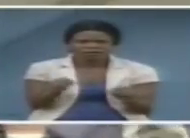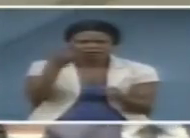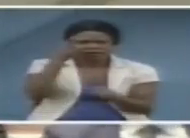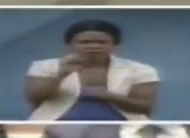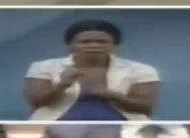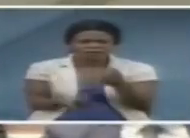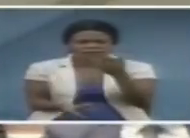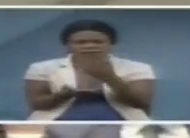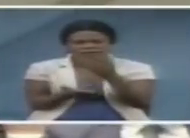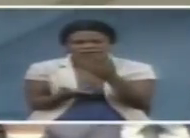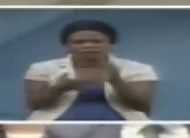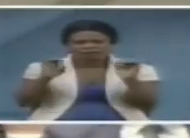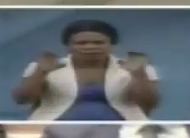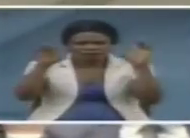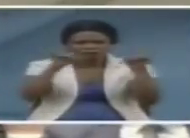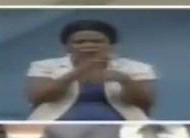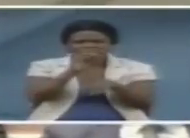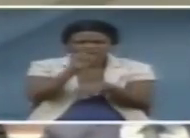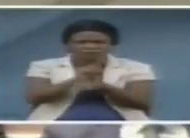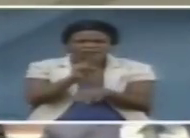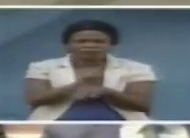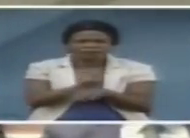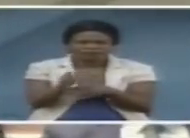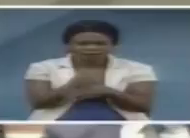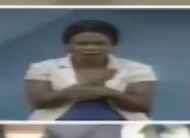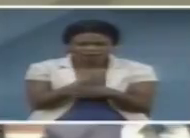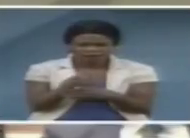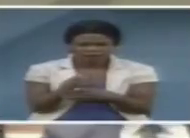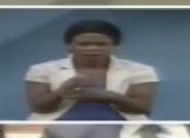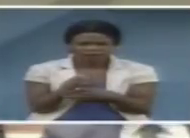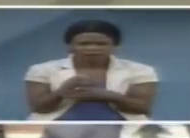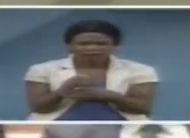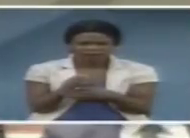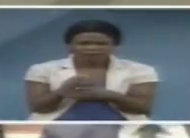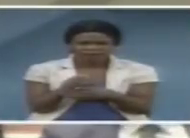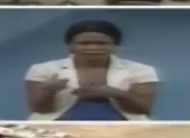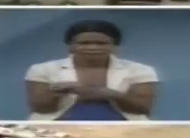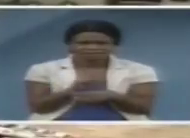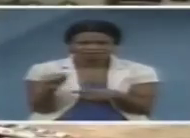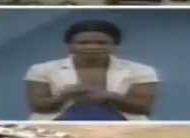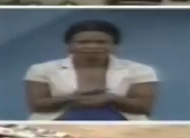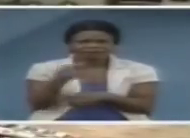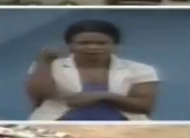financing solution for the technical education and vocational and entrepreneurship